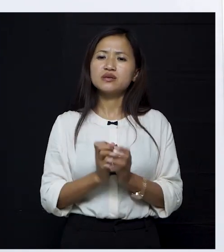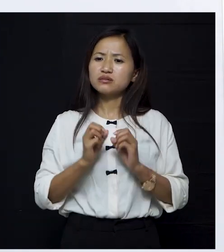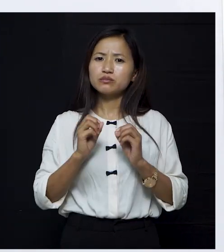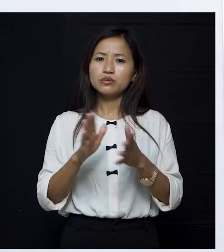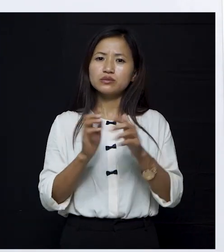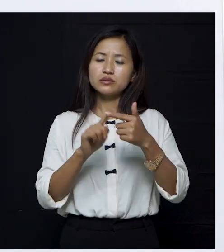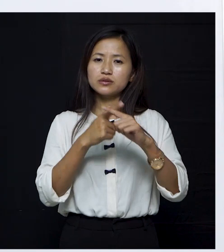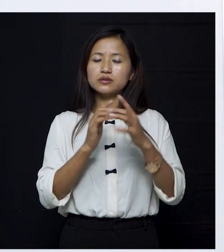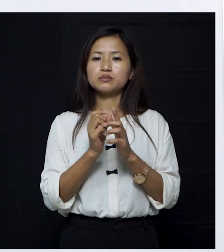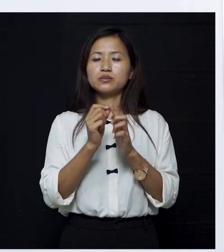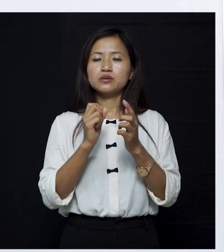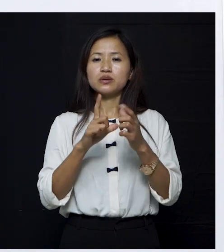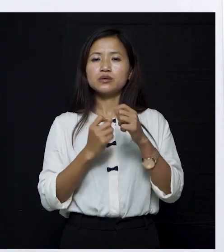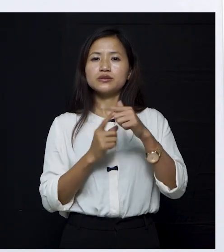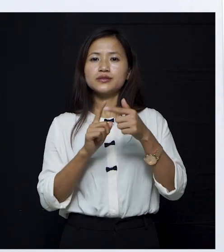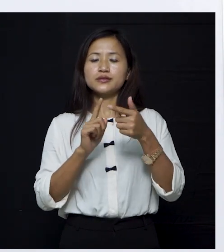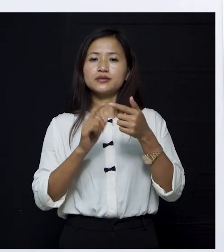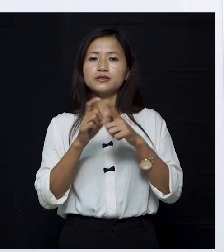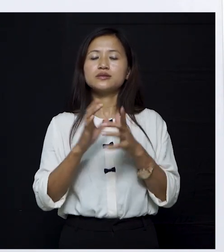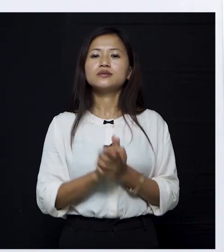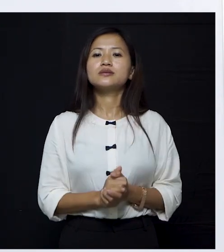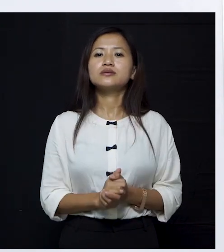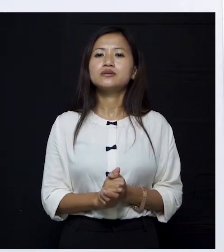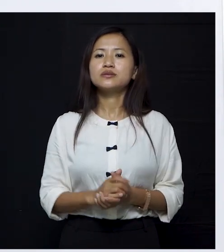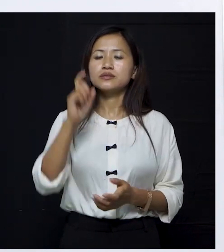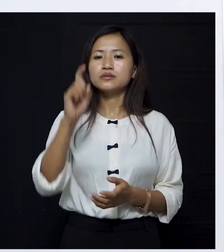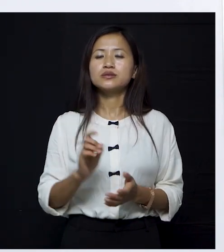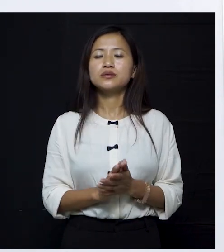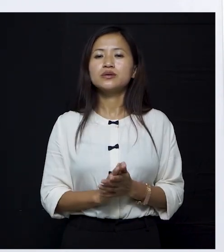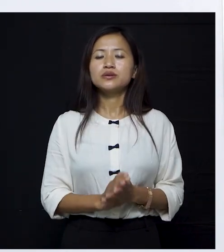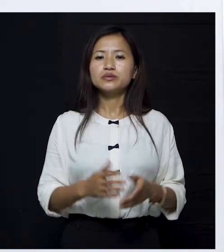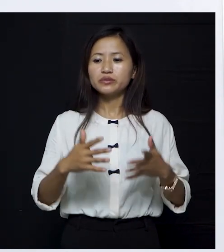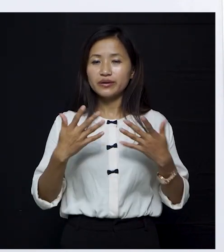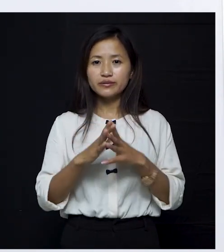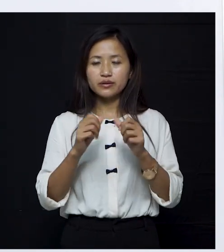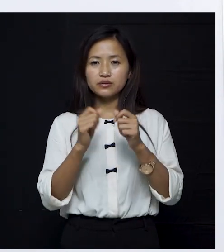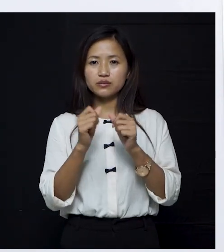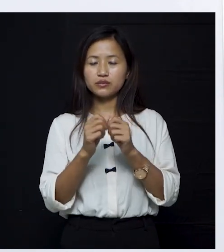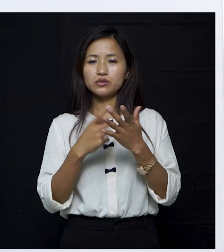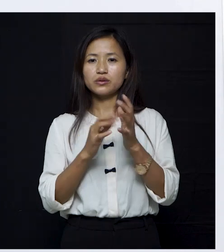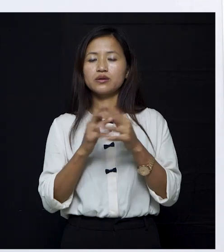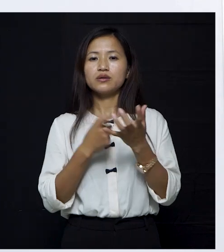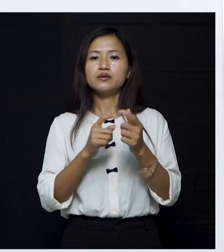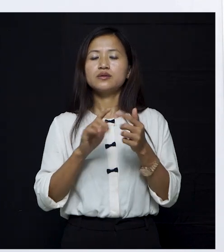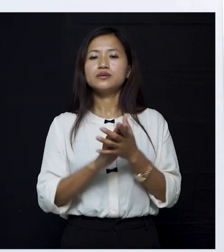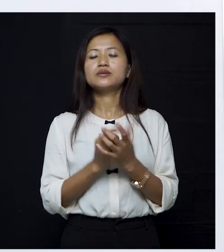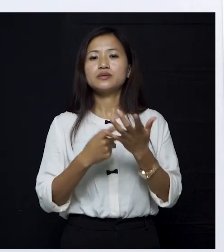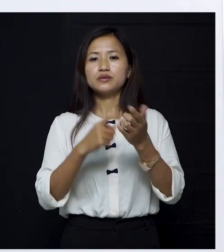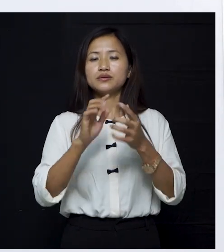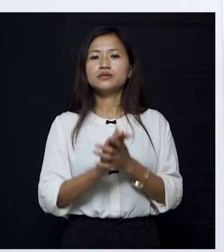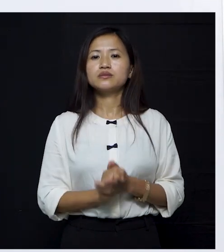okay? Consumer awareness, or the consumers, they need to be aware so that they are not